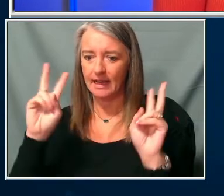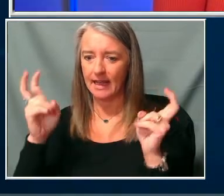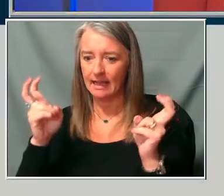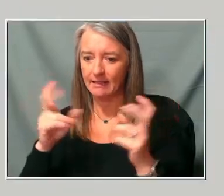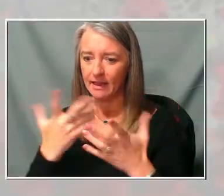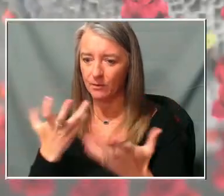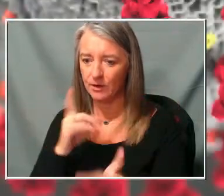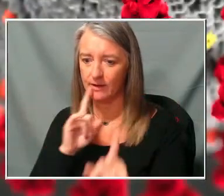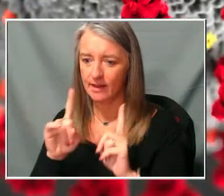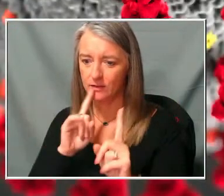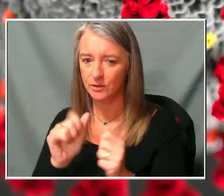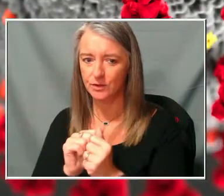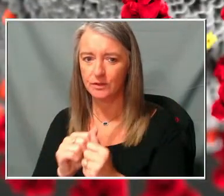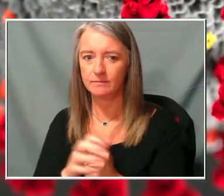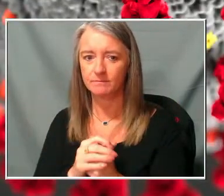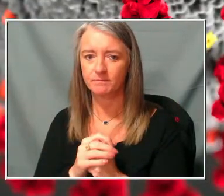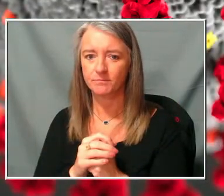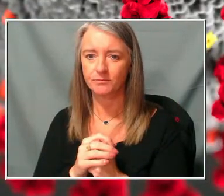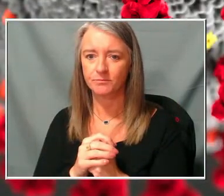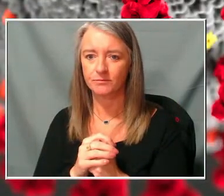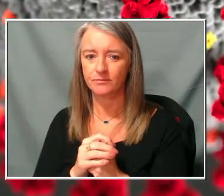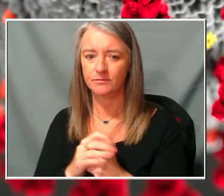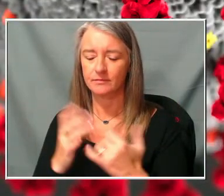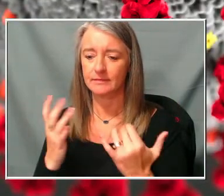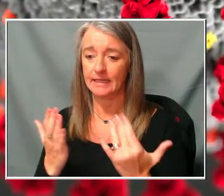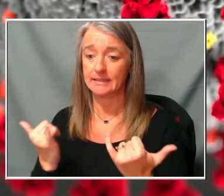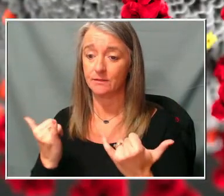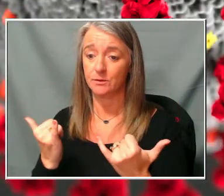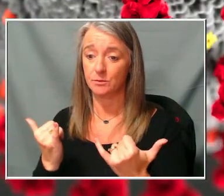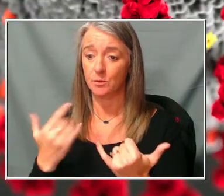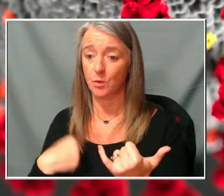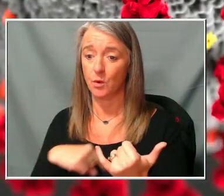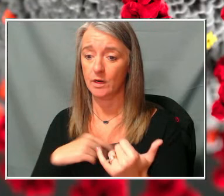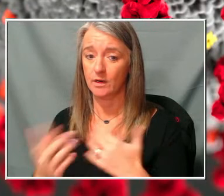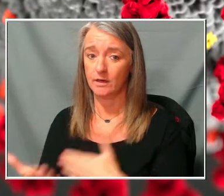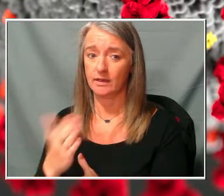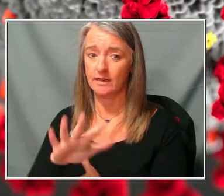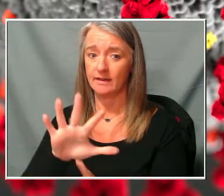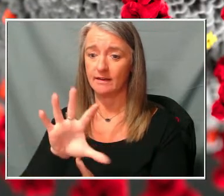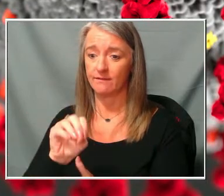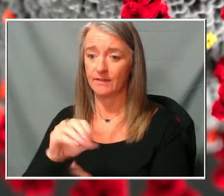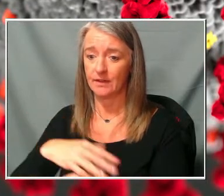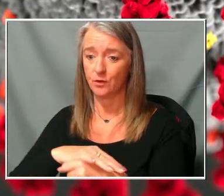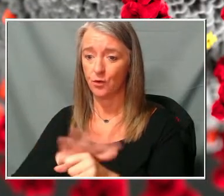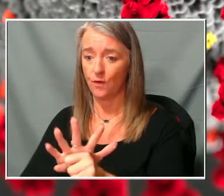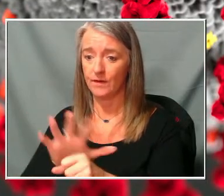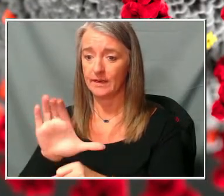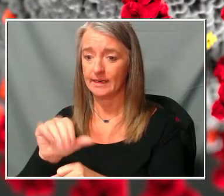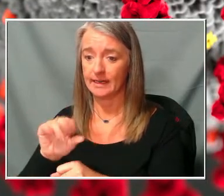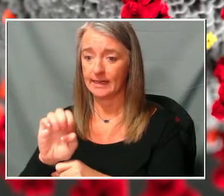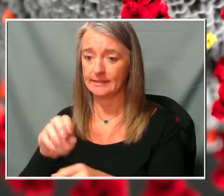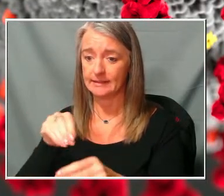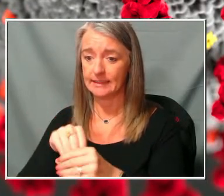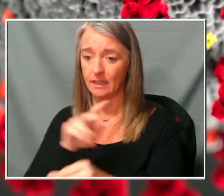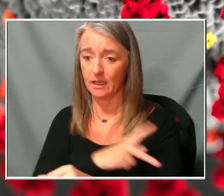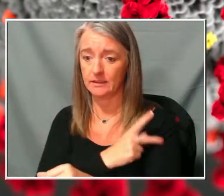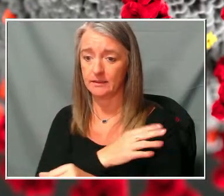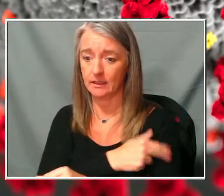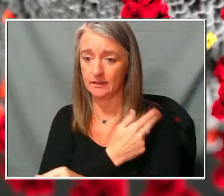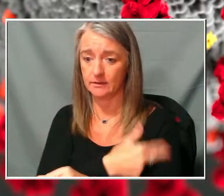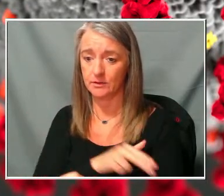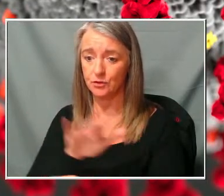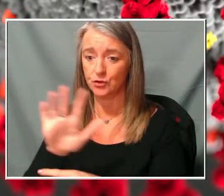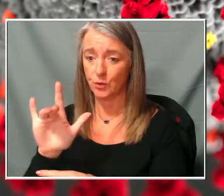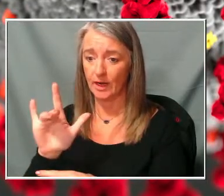about. Okay, so as of this morning, we have about 50 COVID cases in the hospital. 25 of